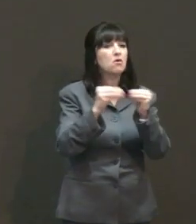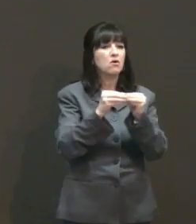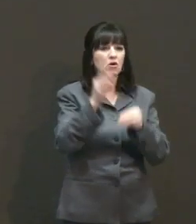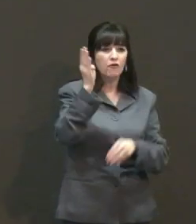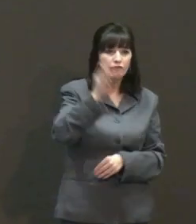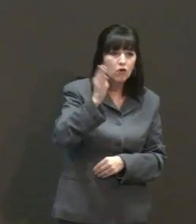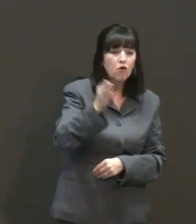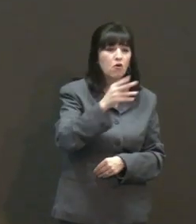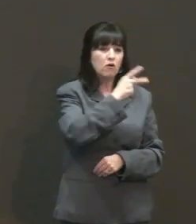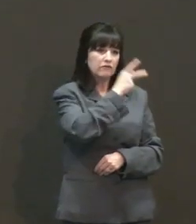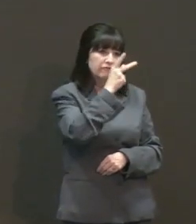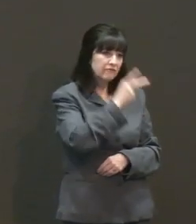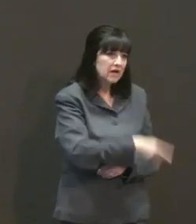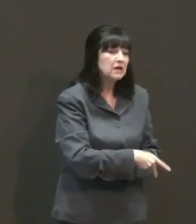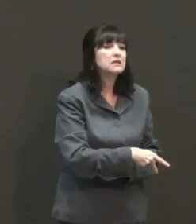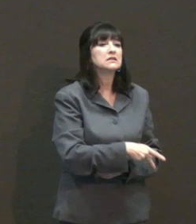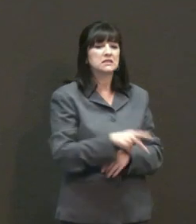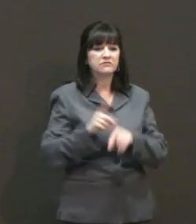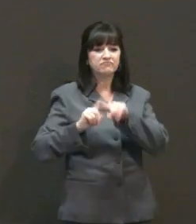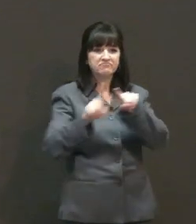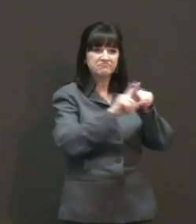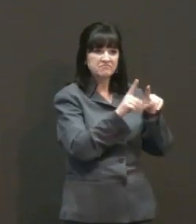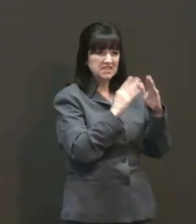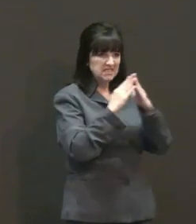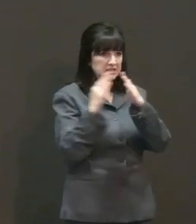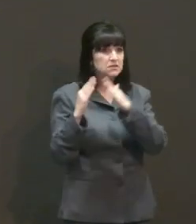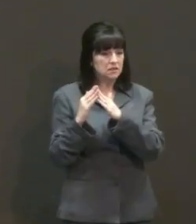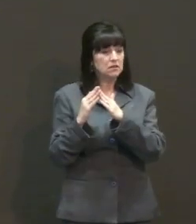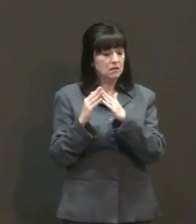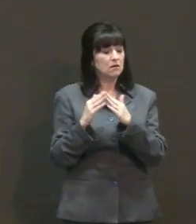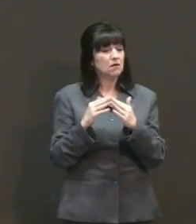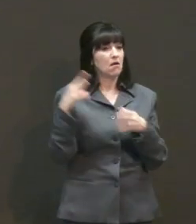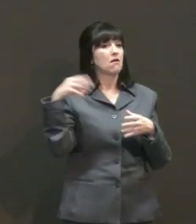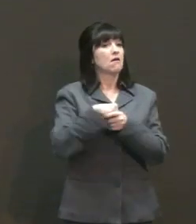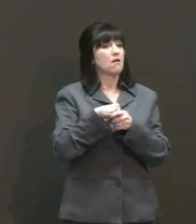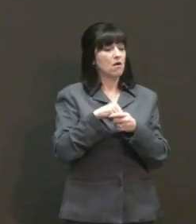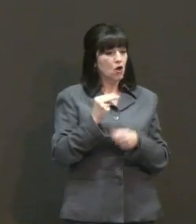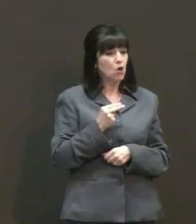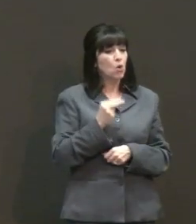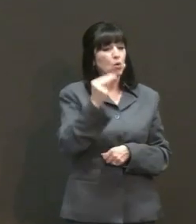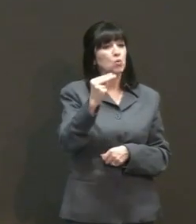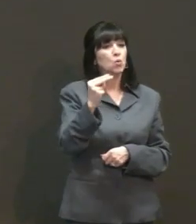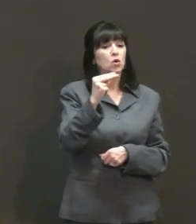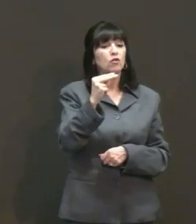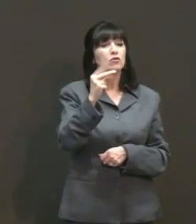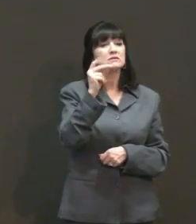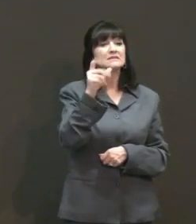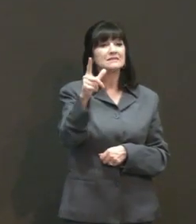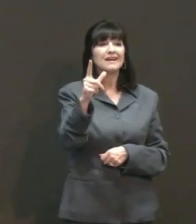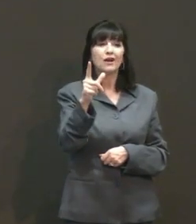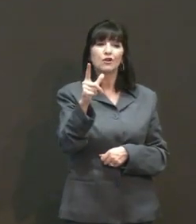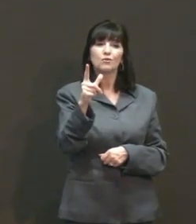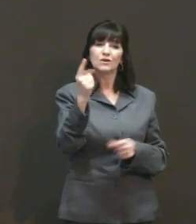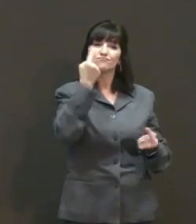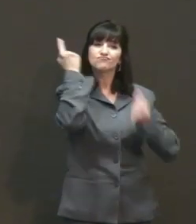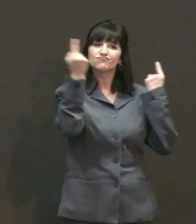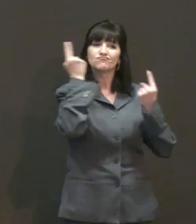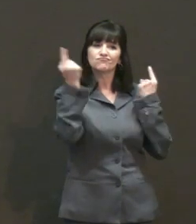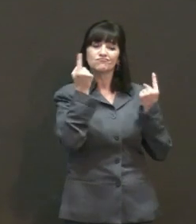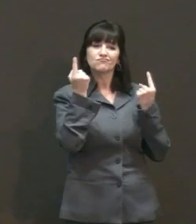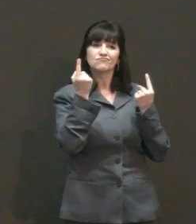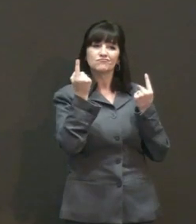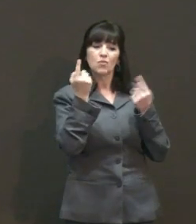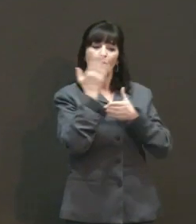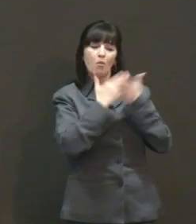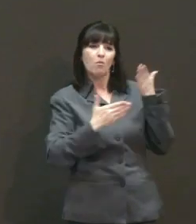Baltimore metro area has been mentioned. Northern Delaware is part of the Philadelphia metro area, and so I'm sure is included